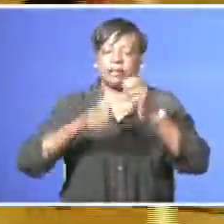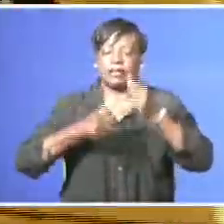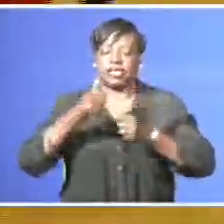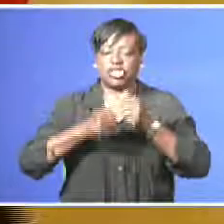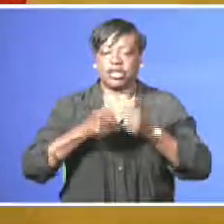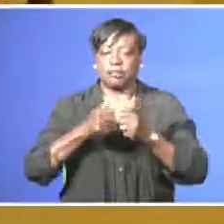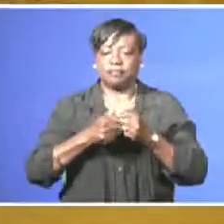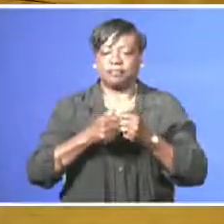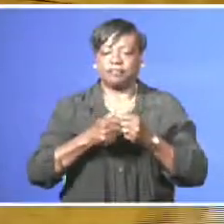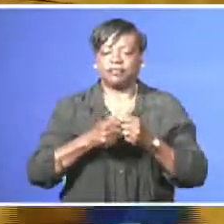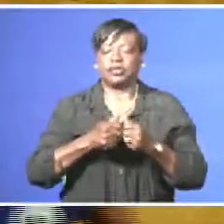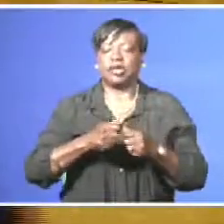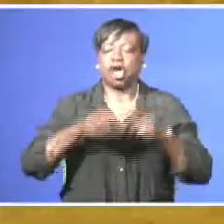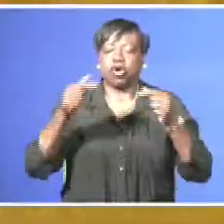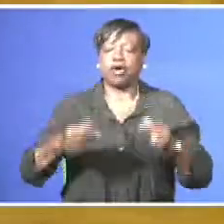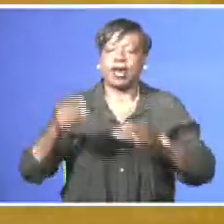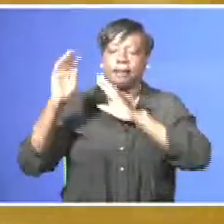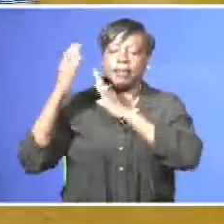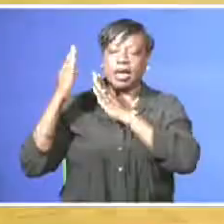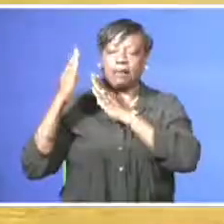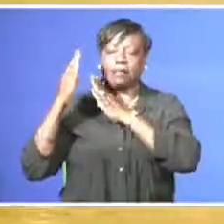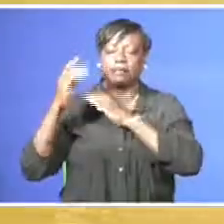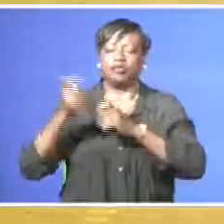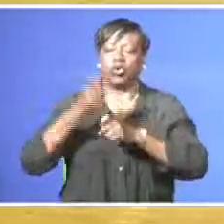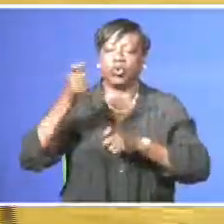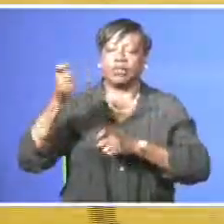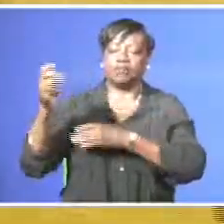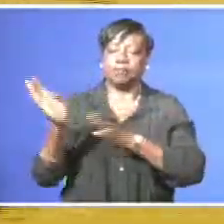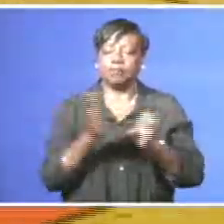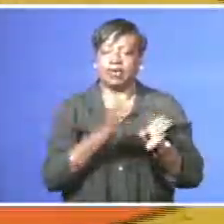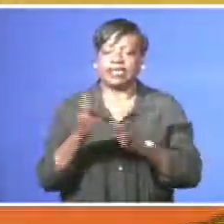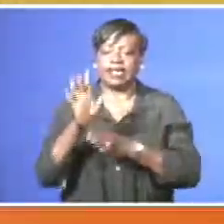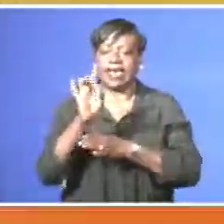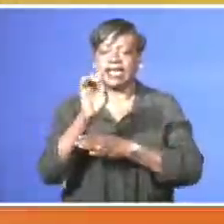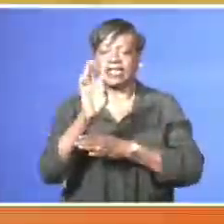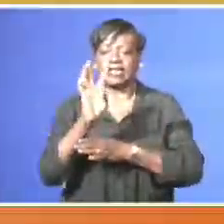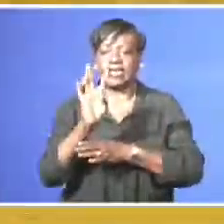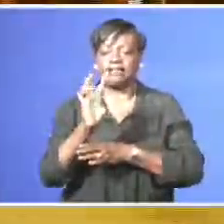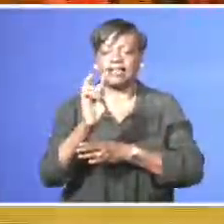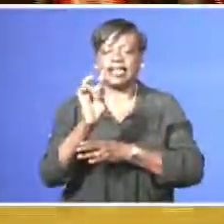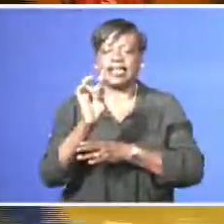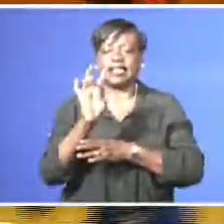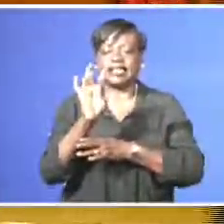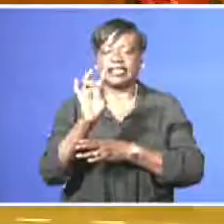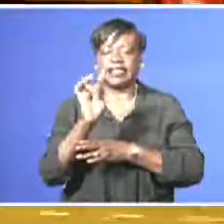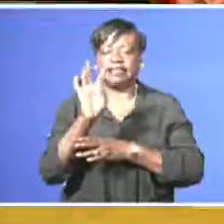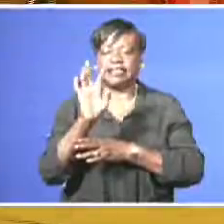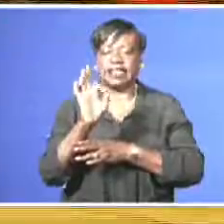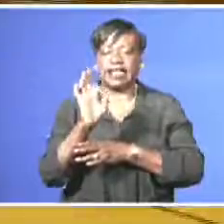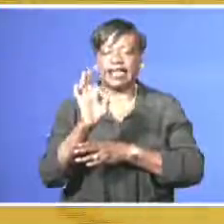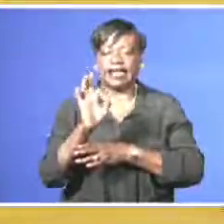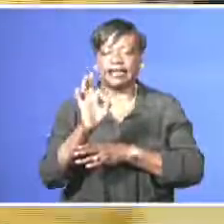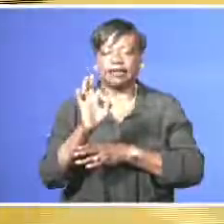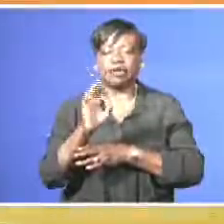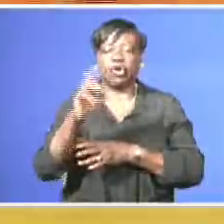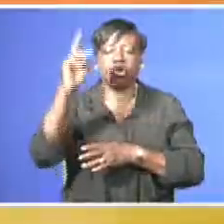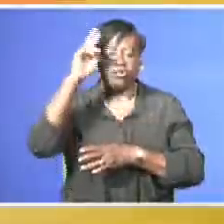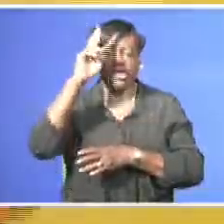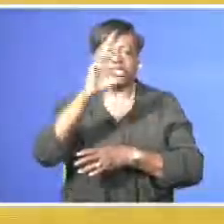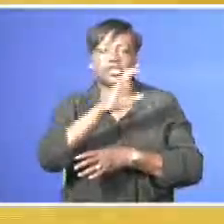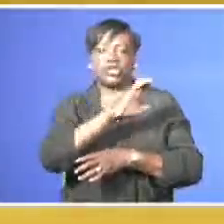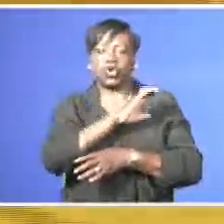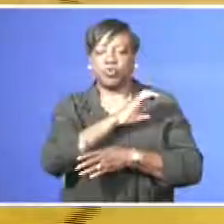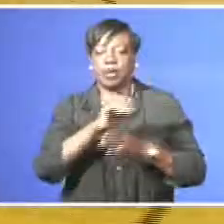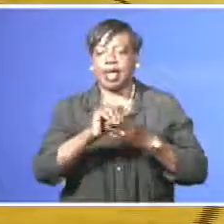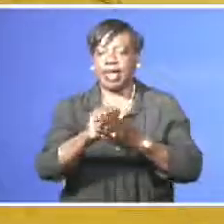host island, Grand Bahama, defeated Breezes High Flyers 87-79. In a double-double performance, Regis Cooper led the way